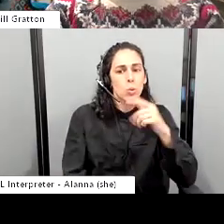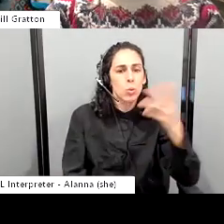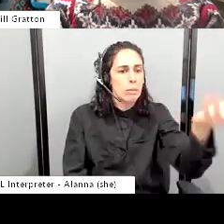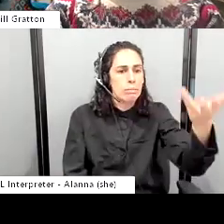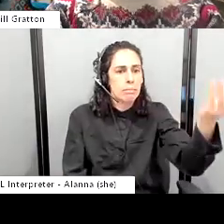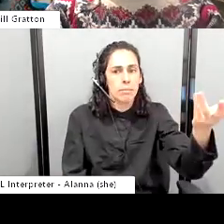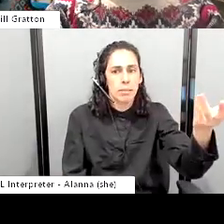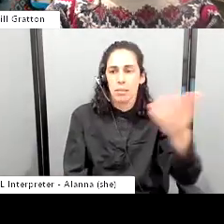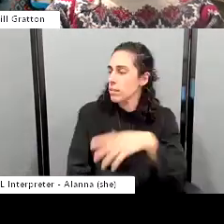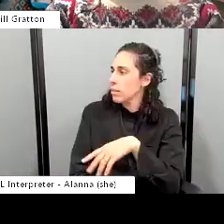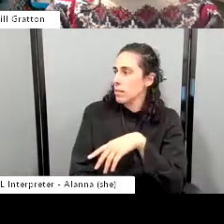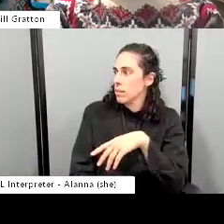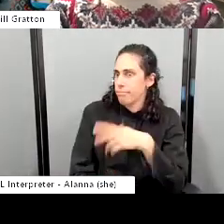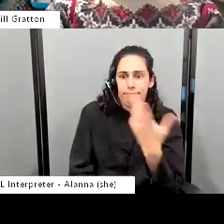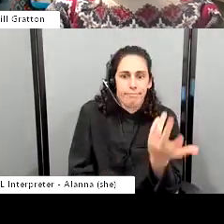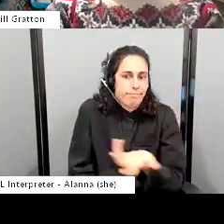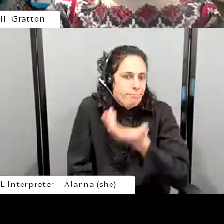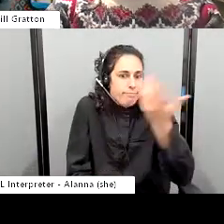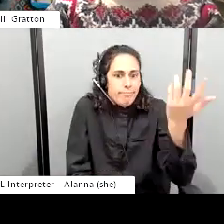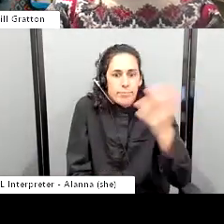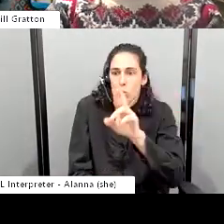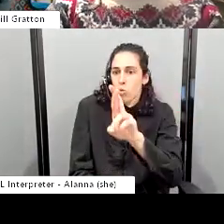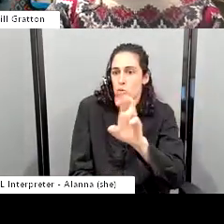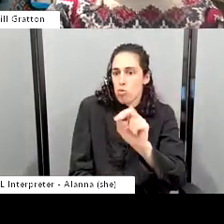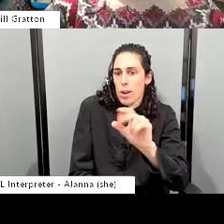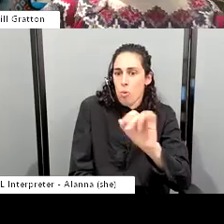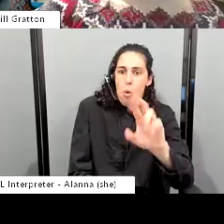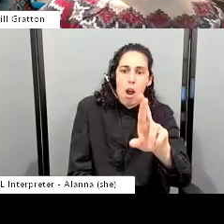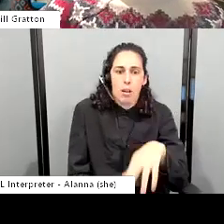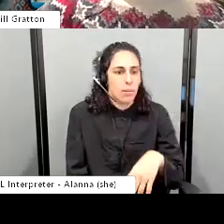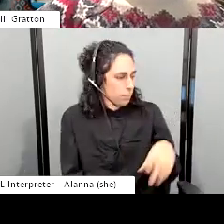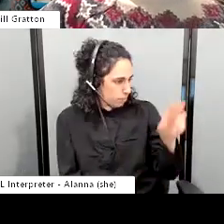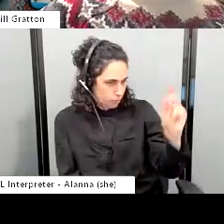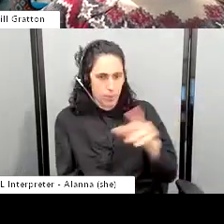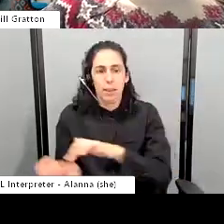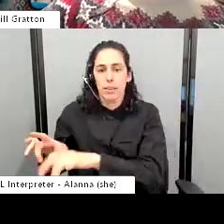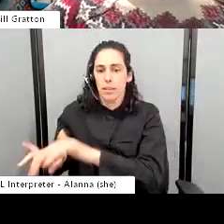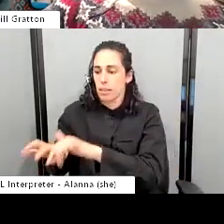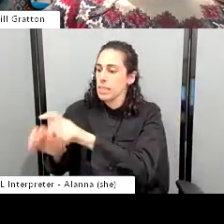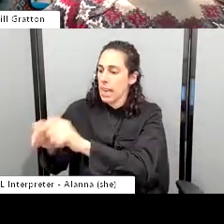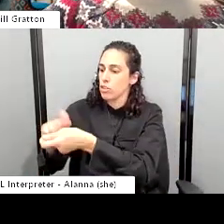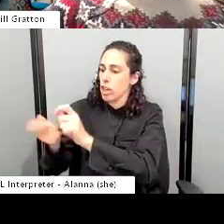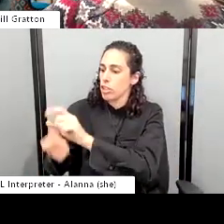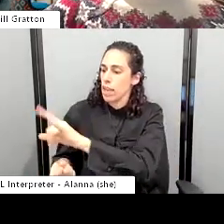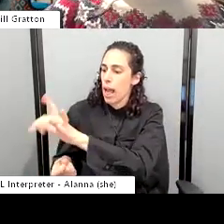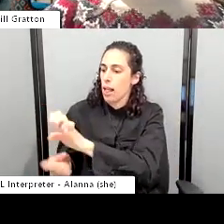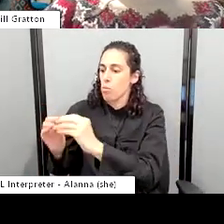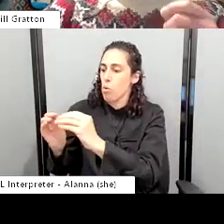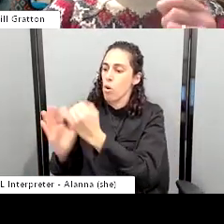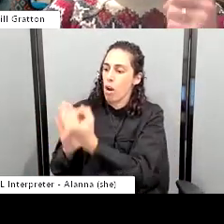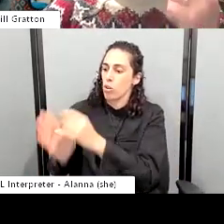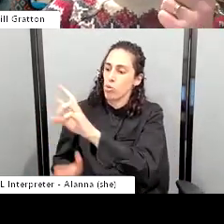don't know. Renoir. Let's make it in the style of Renoir. And so that'll be